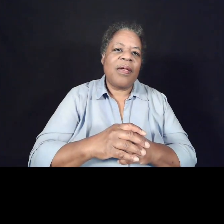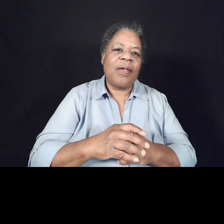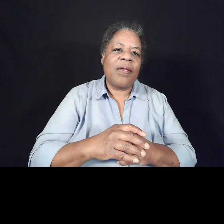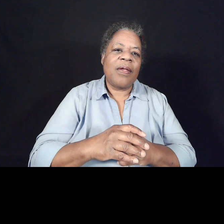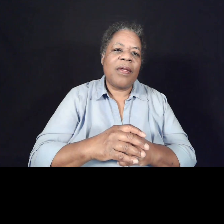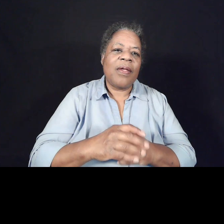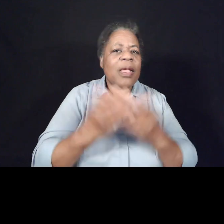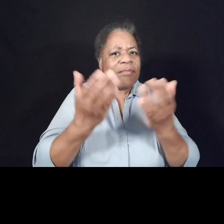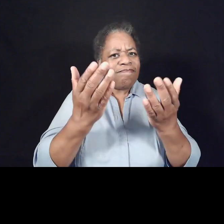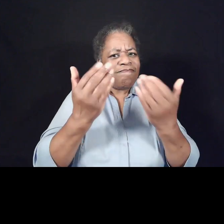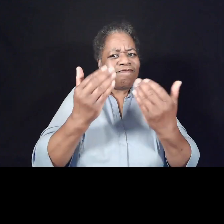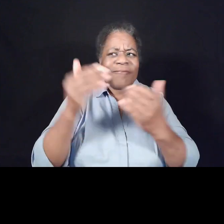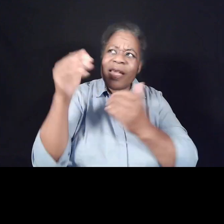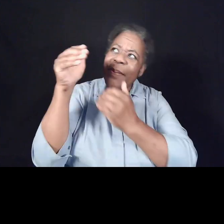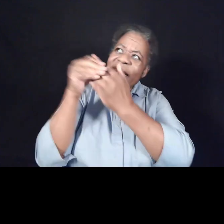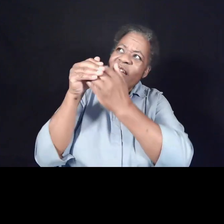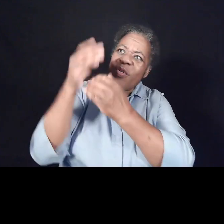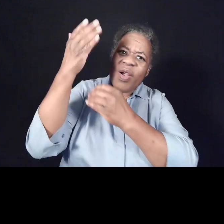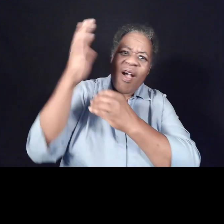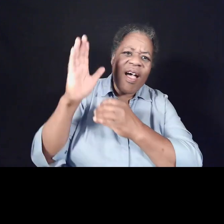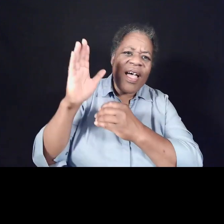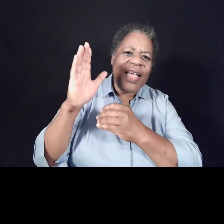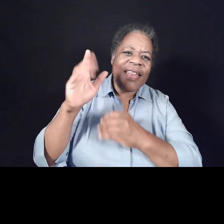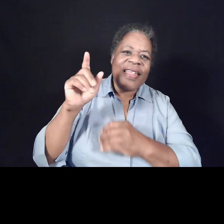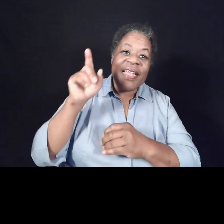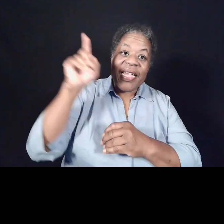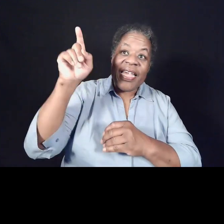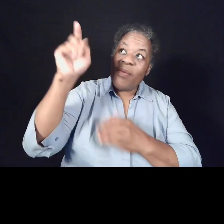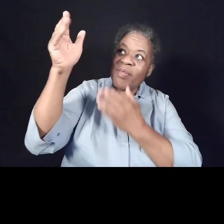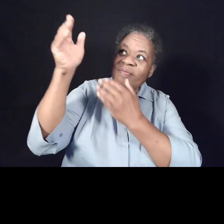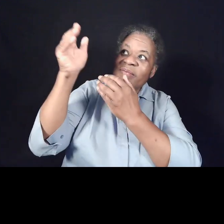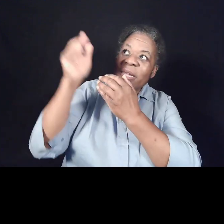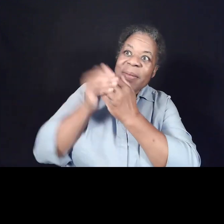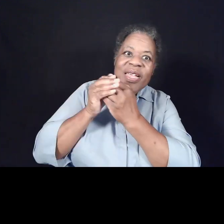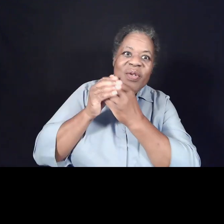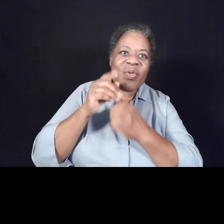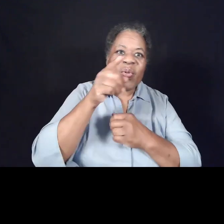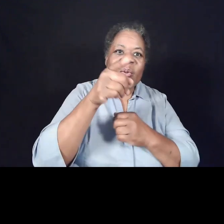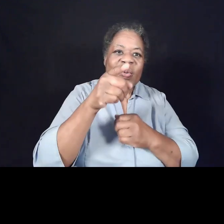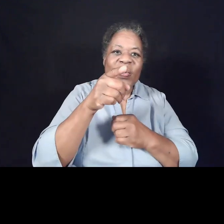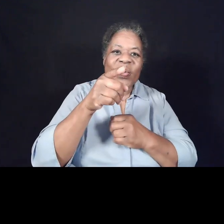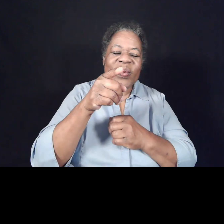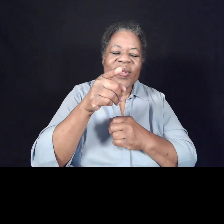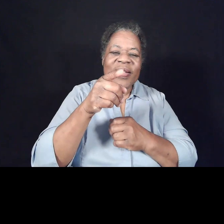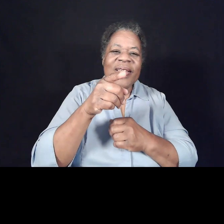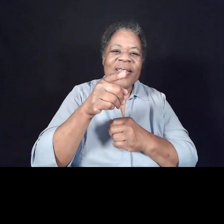"Draw near to God, and he will draw near to you," James says.